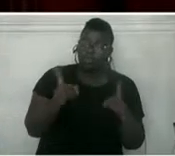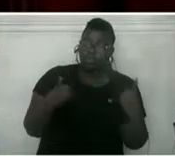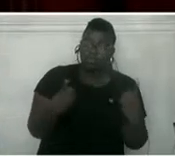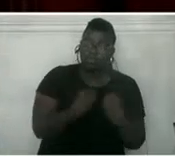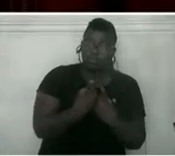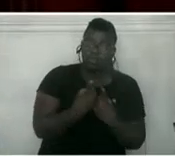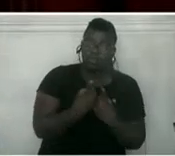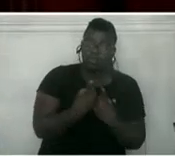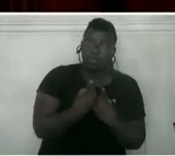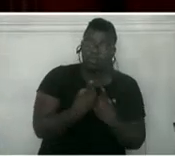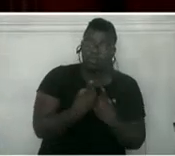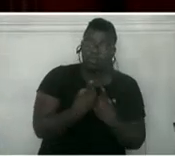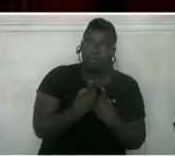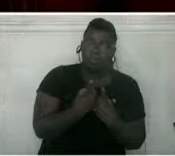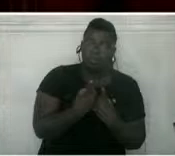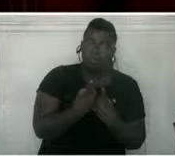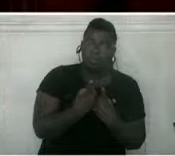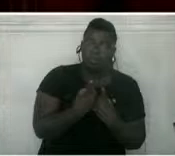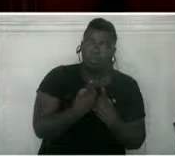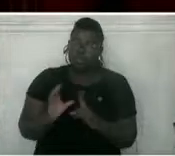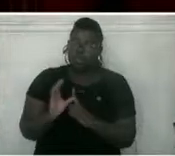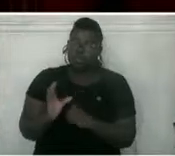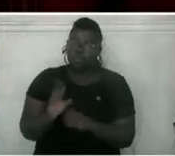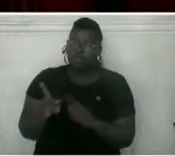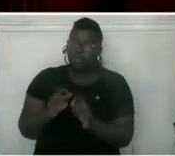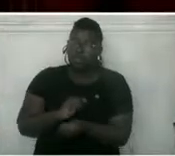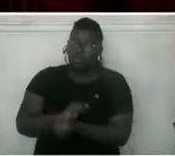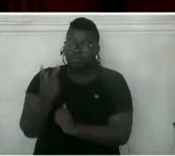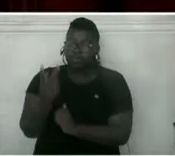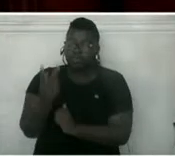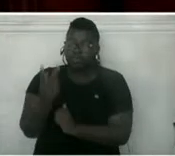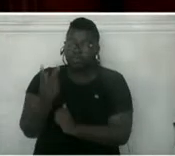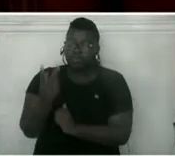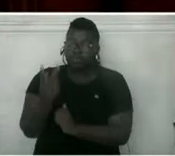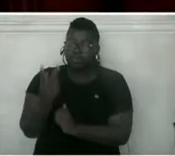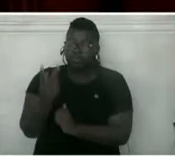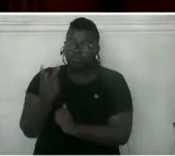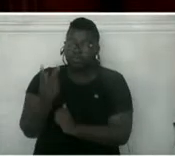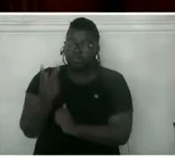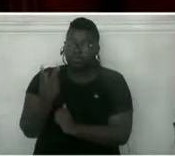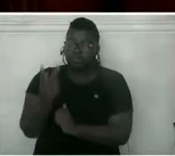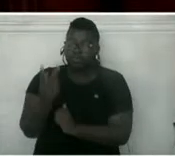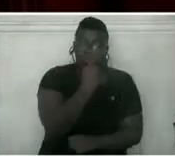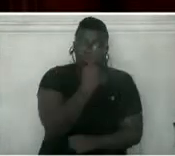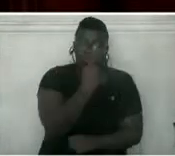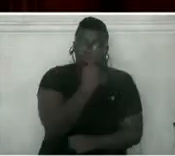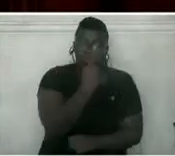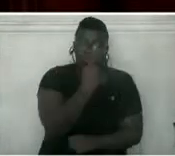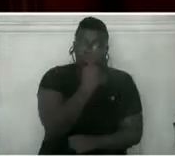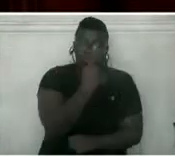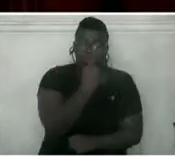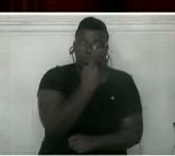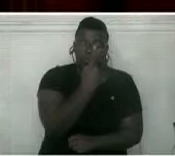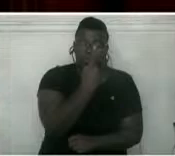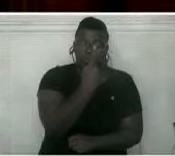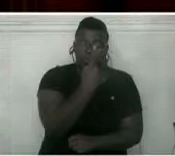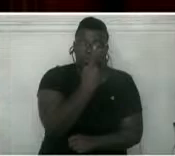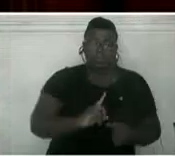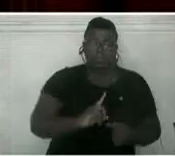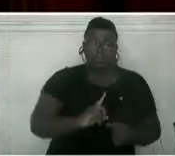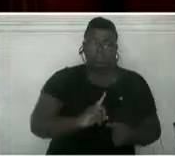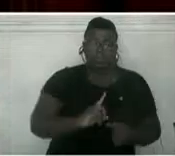of Art and Culture and Sports and Recreation in sports as a tool for